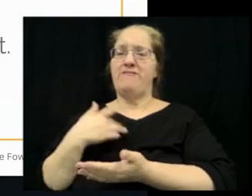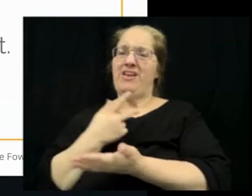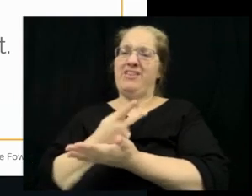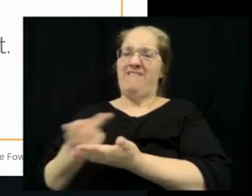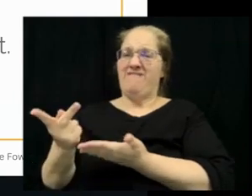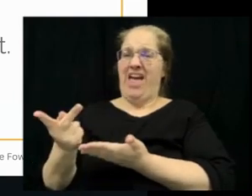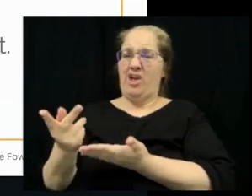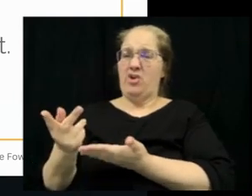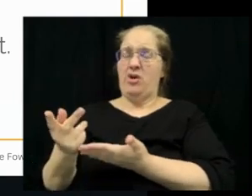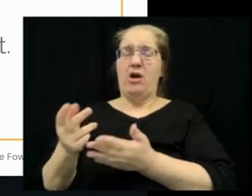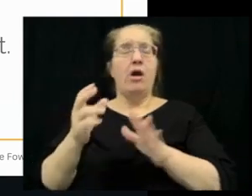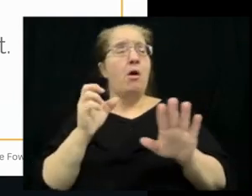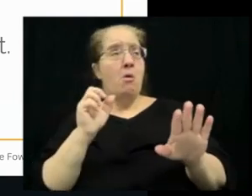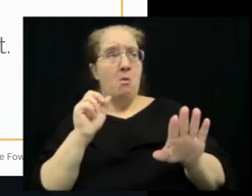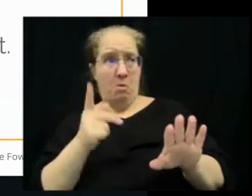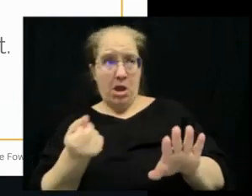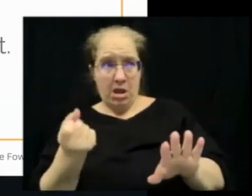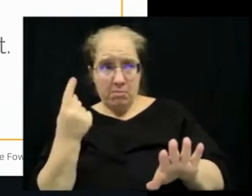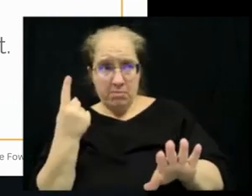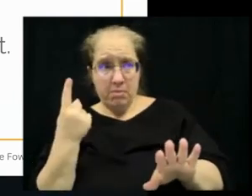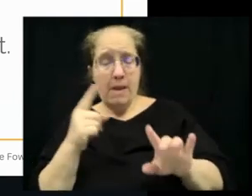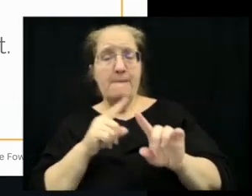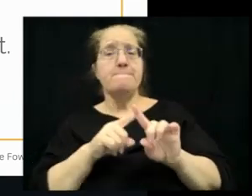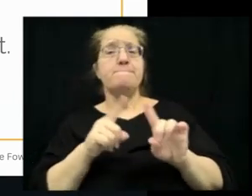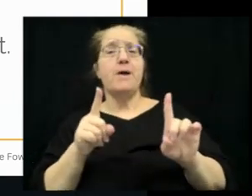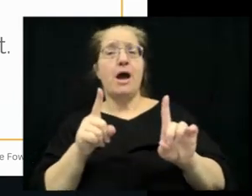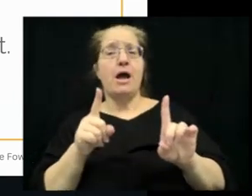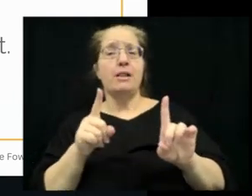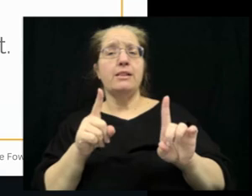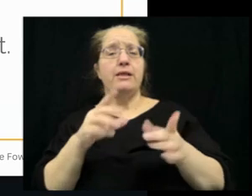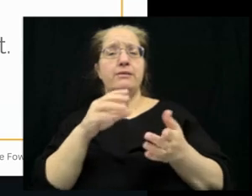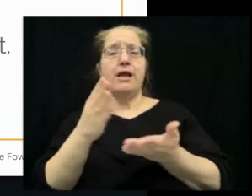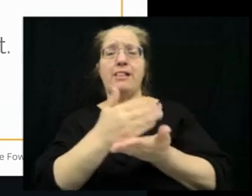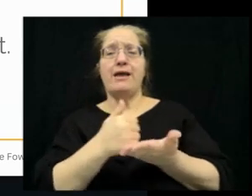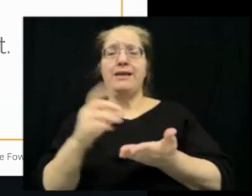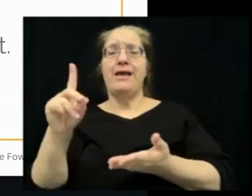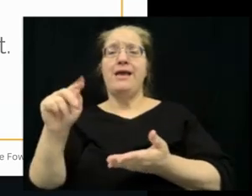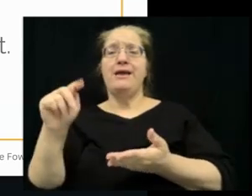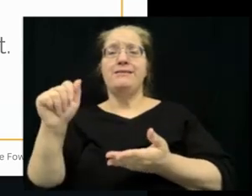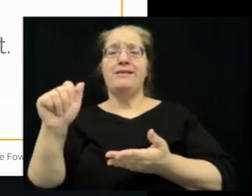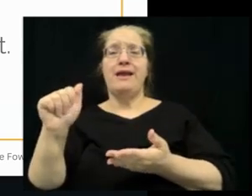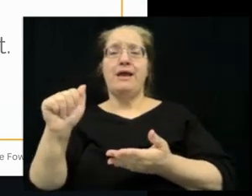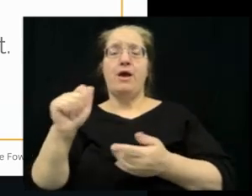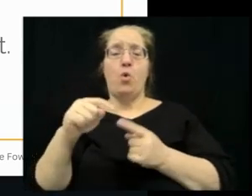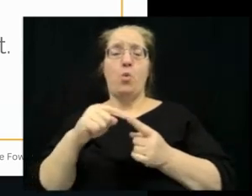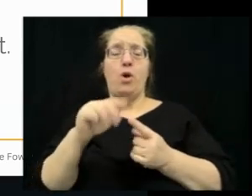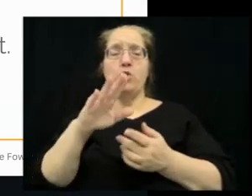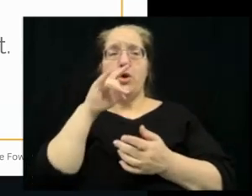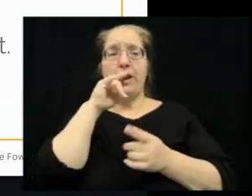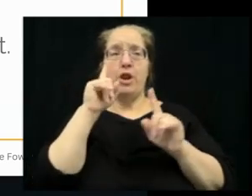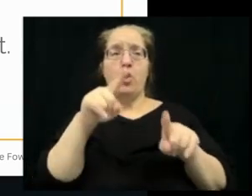said, that makes sense. But let's take some data on when your child goes to school without